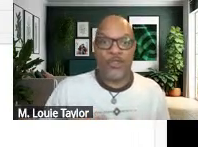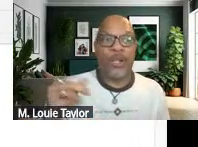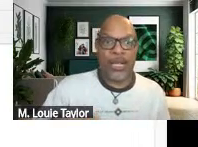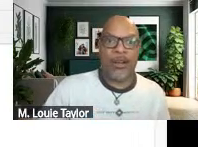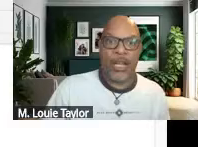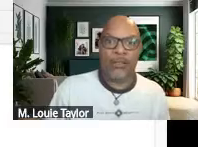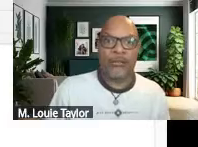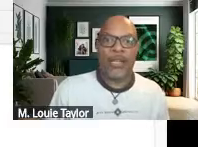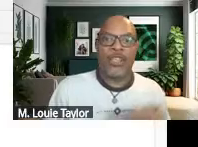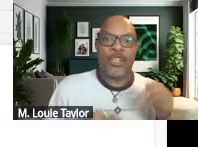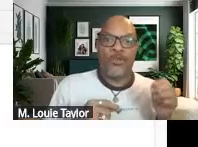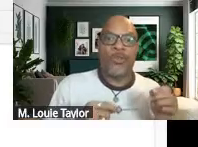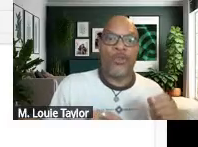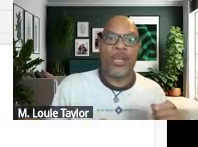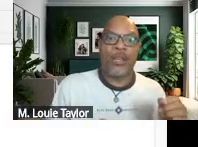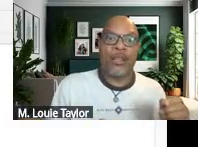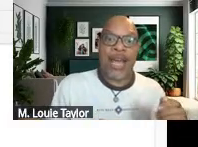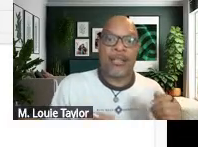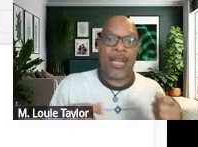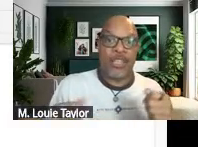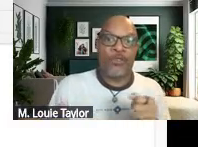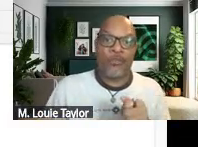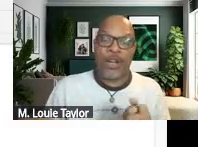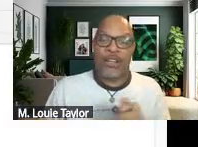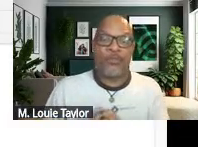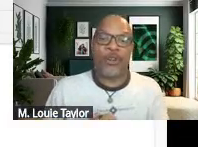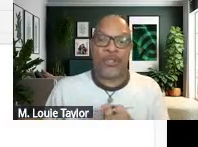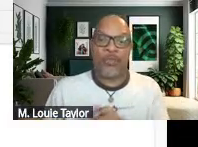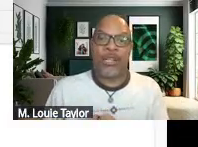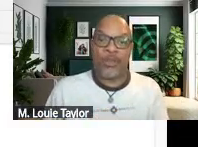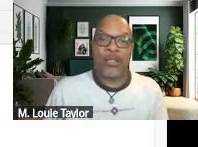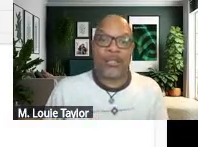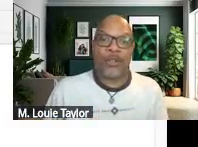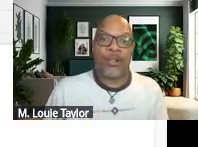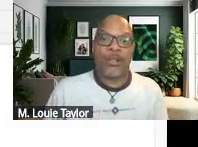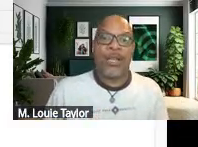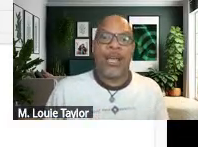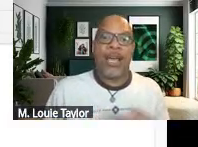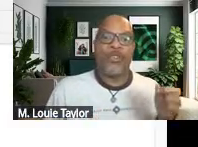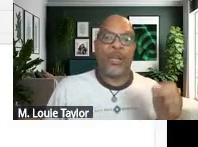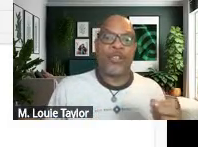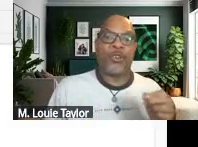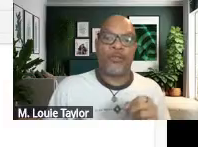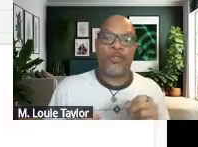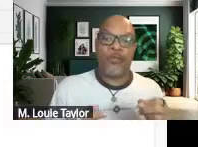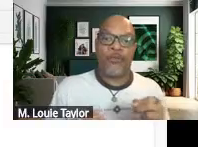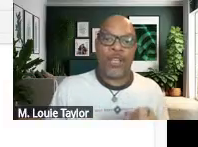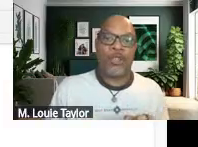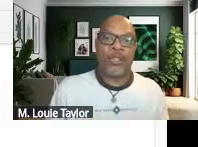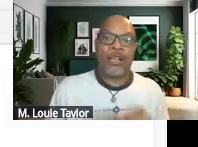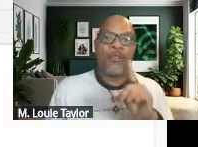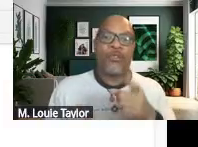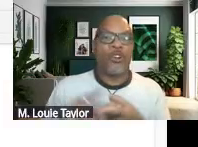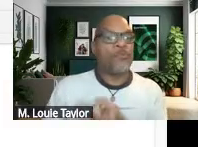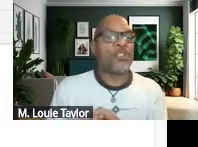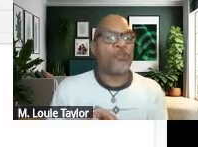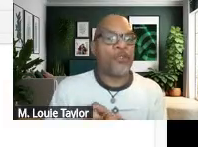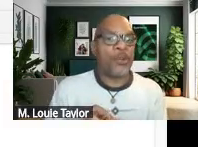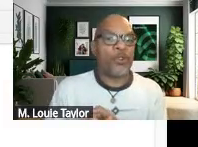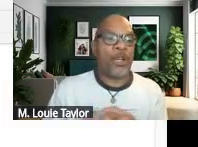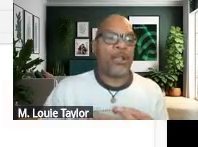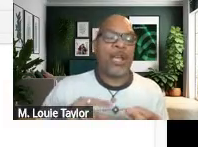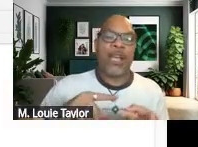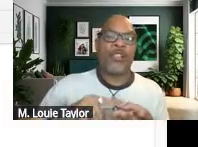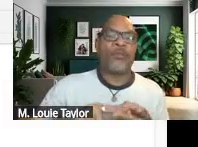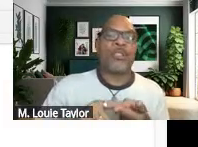Like, you click on it and then you go in and act like you're a brand new person, brand new customer, and you enter your information in there. Don't put your phone